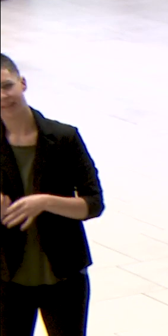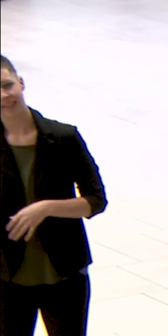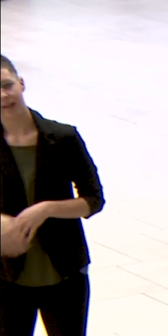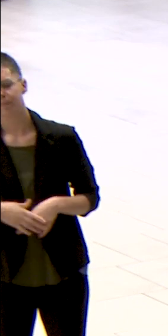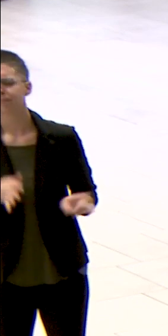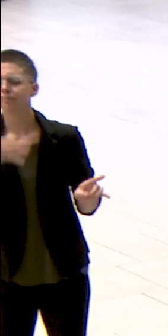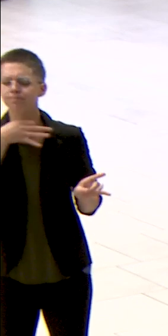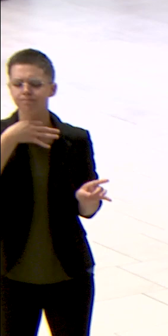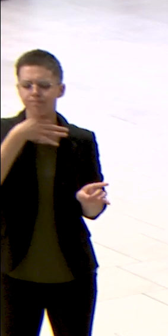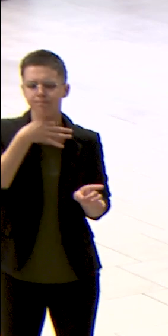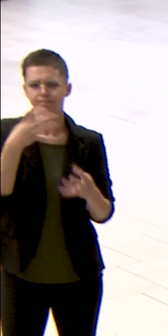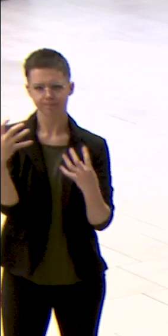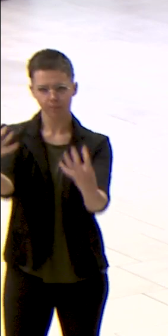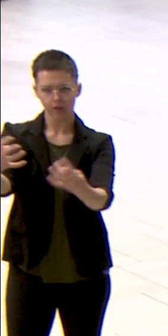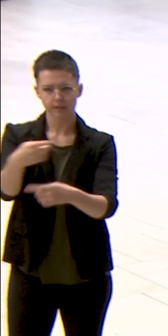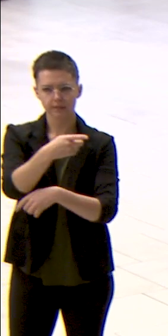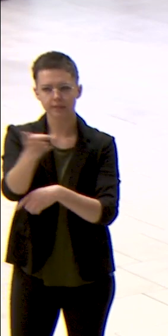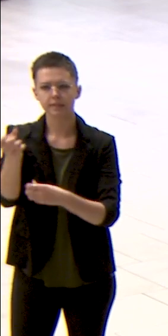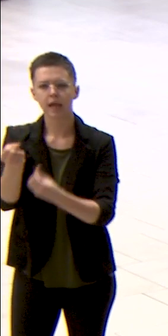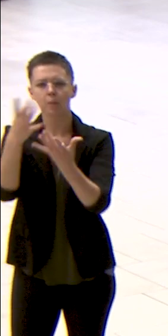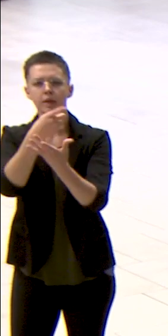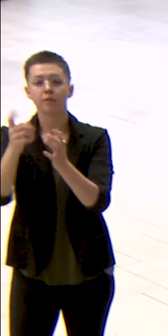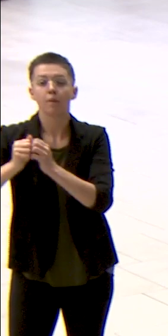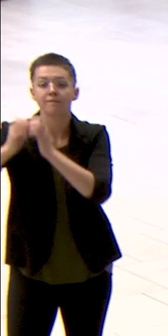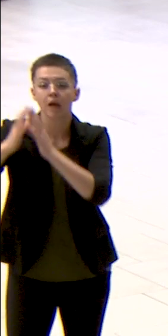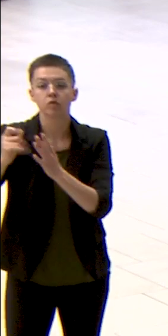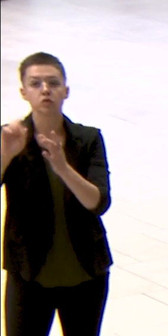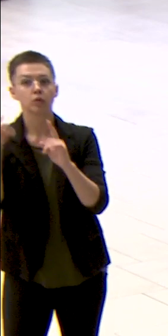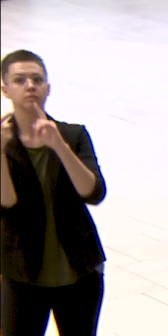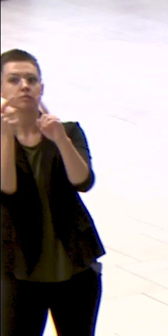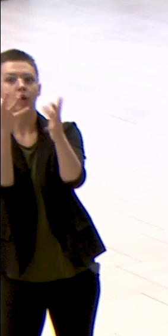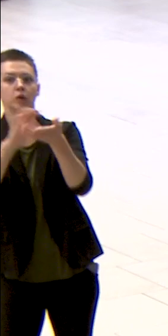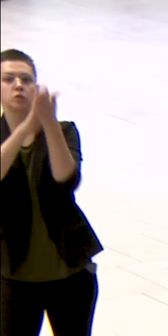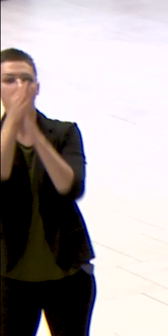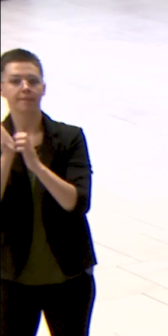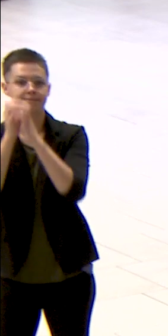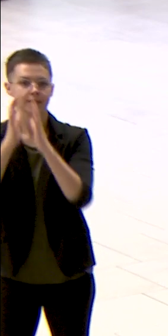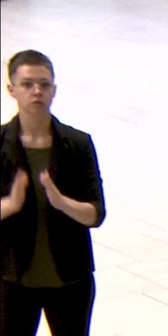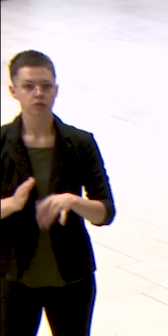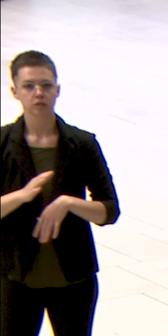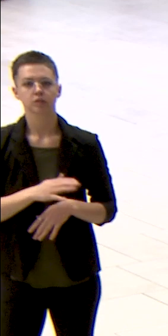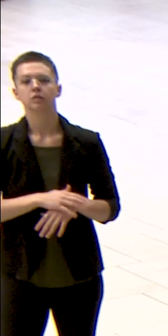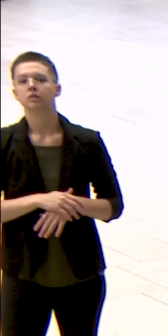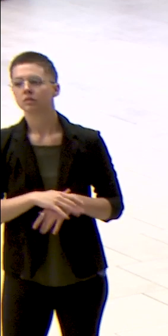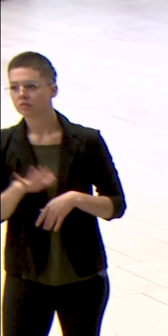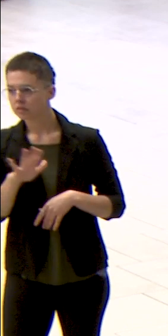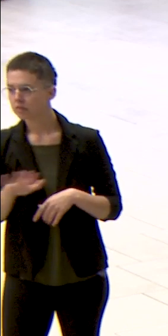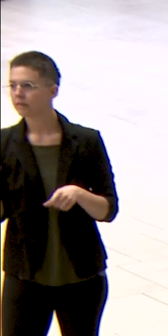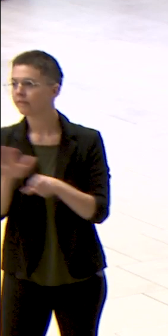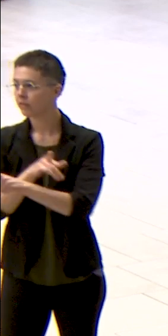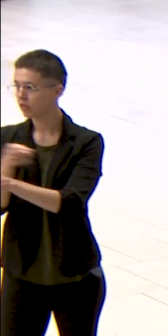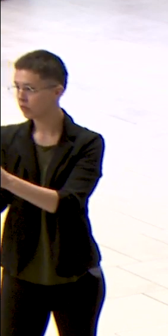the audience, how many of you are either founders or aspiring founders of a company? So almost fully. And you guys